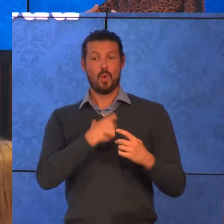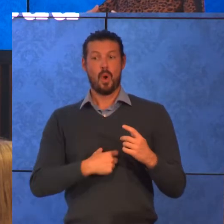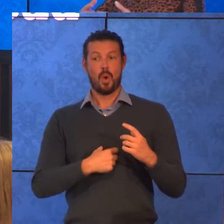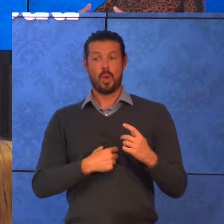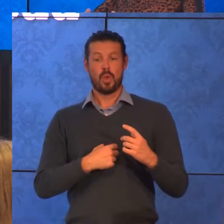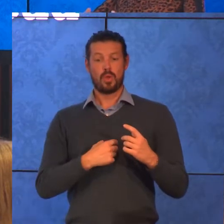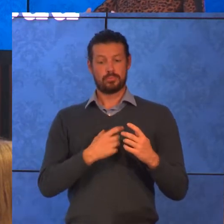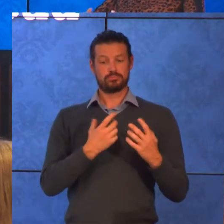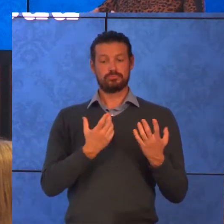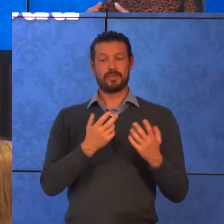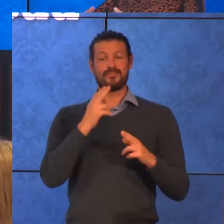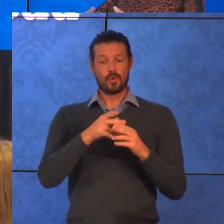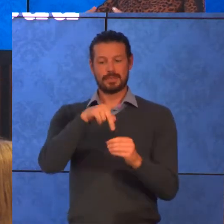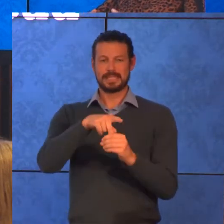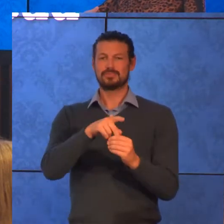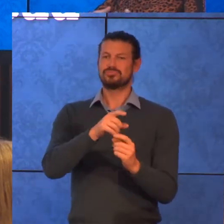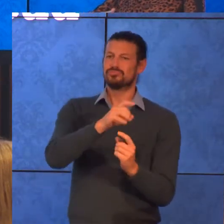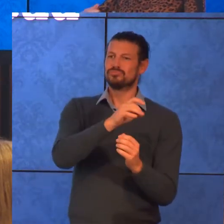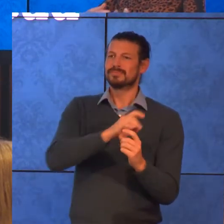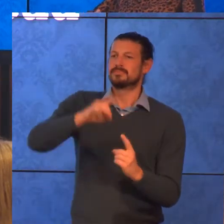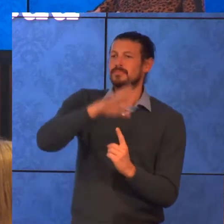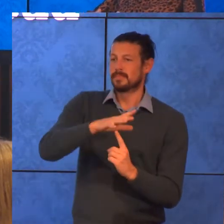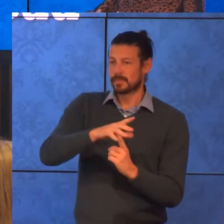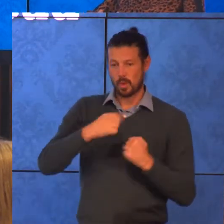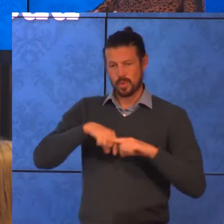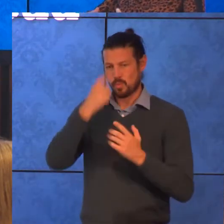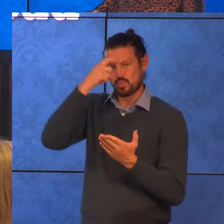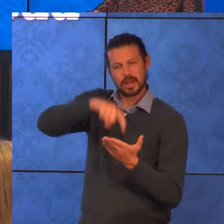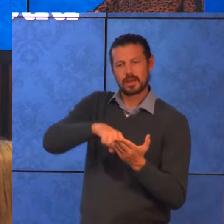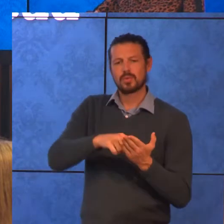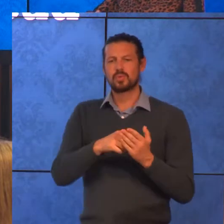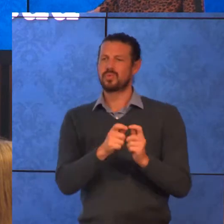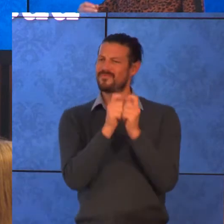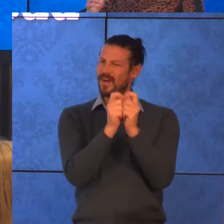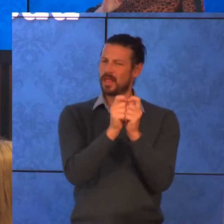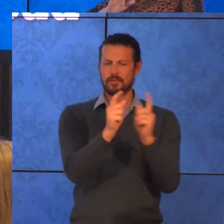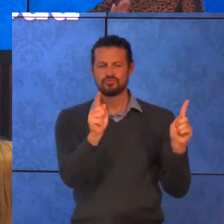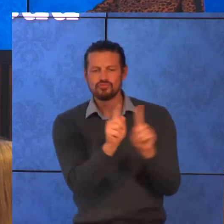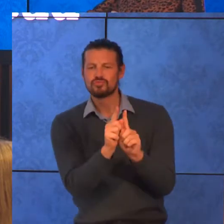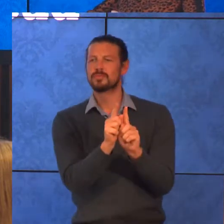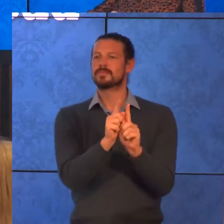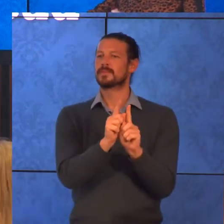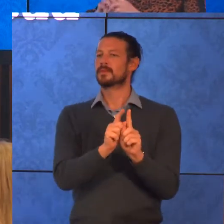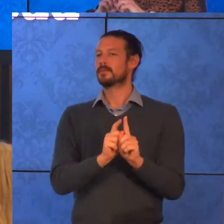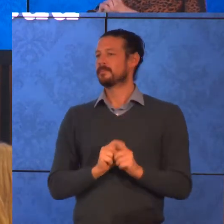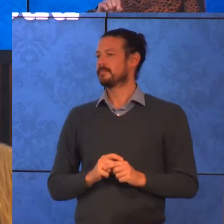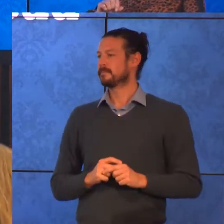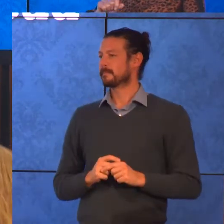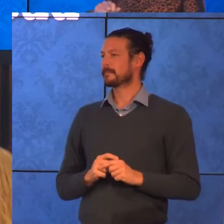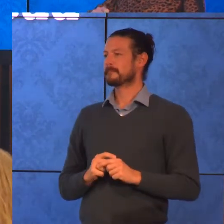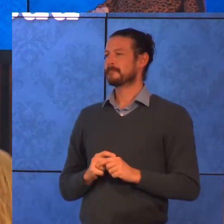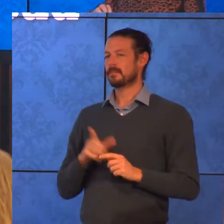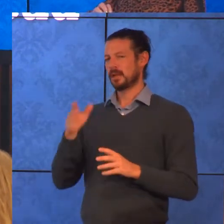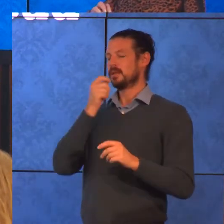life is critical and very well recognised by us and the value that brings. But to answer your question, I'll go back to